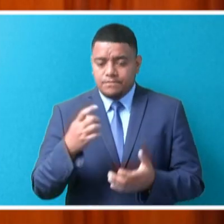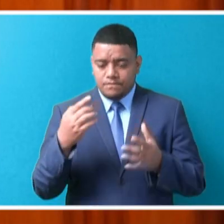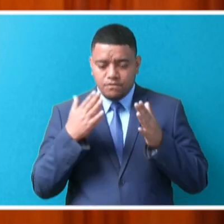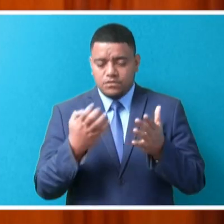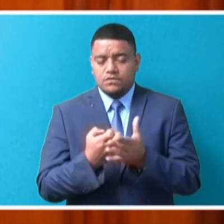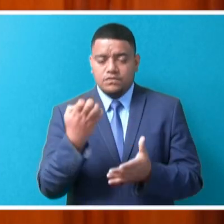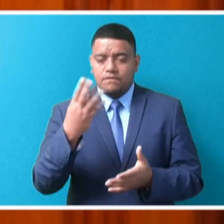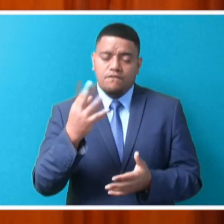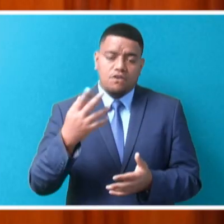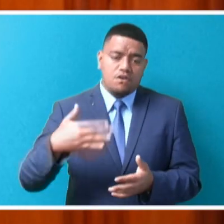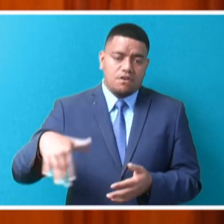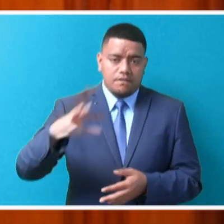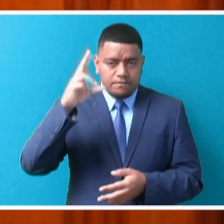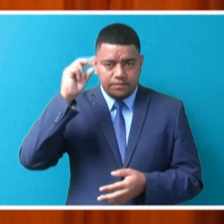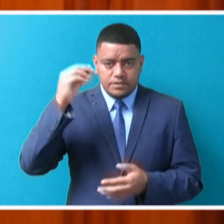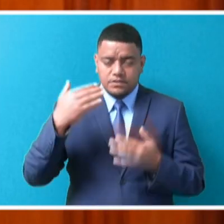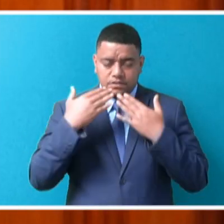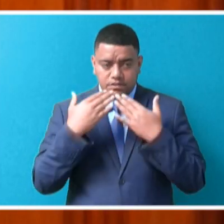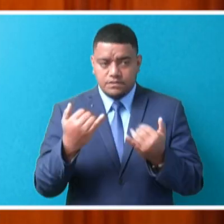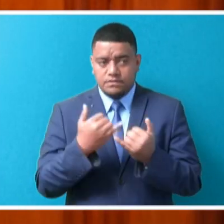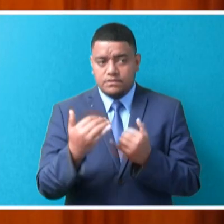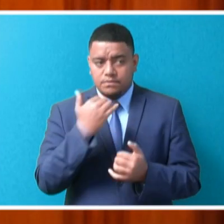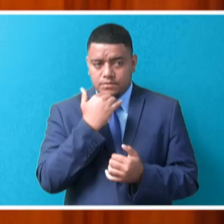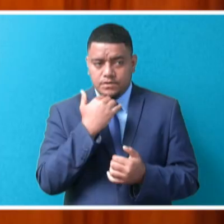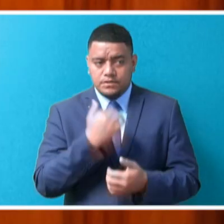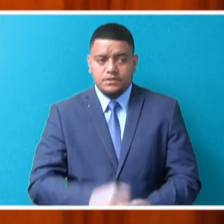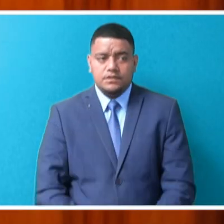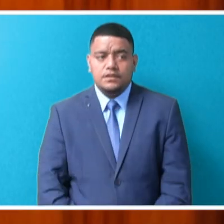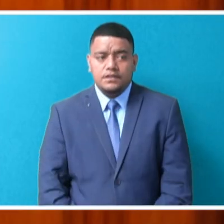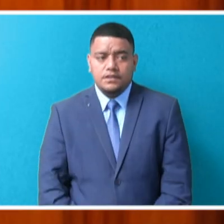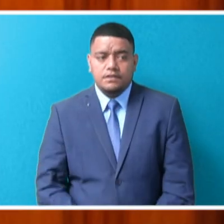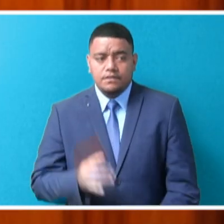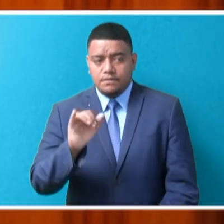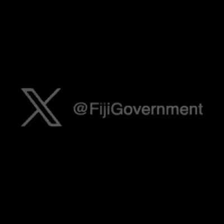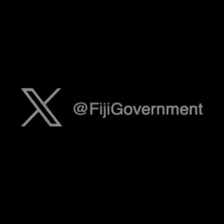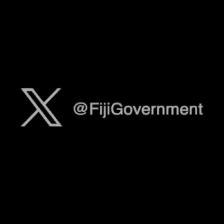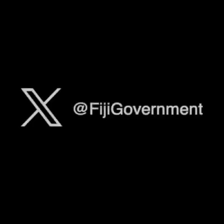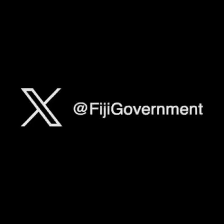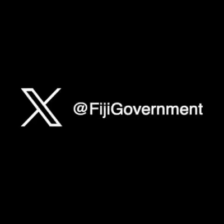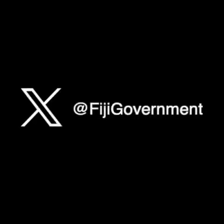for all Fijians. Thank you very much, and may God bless us all.